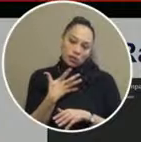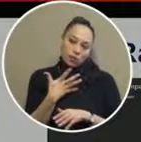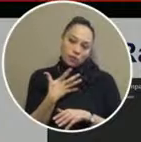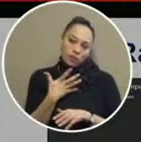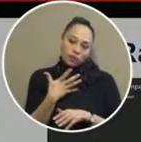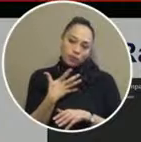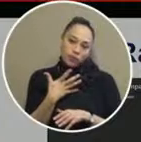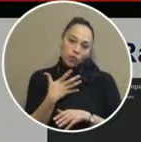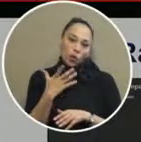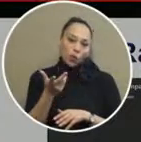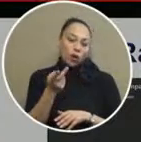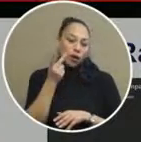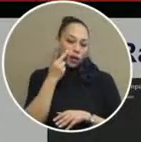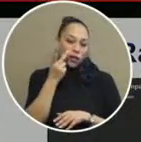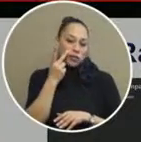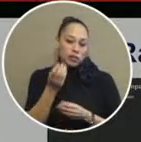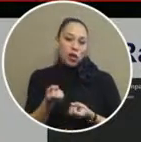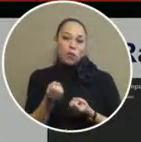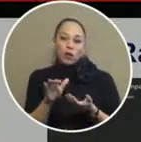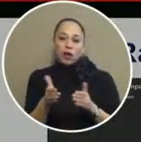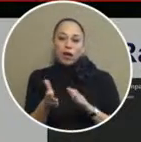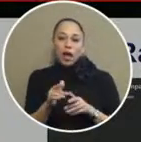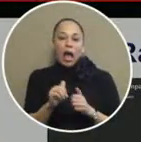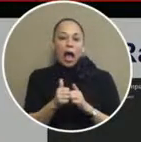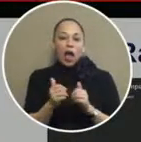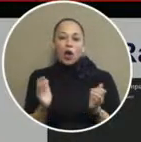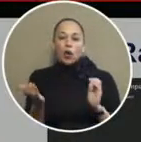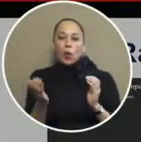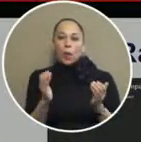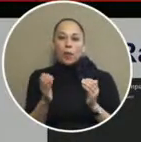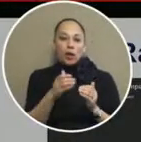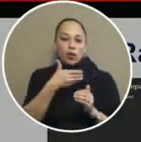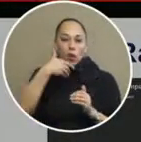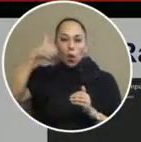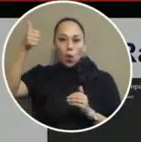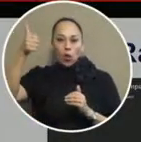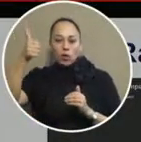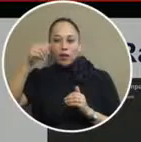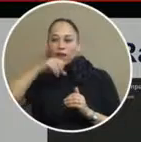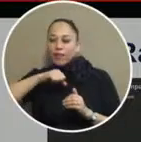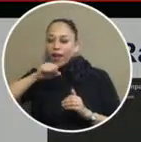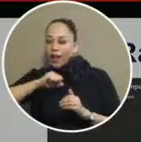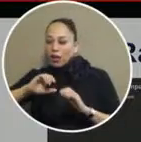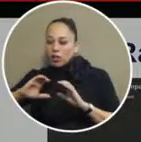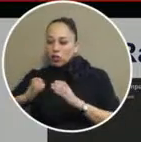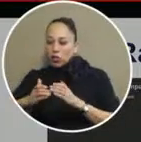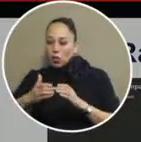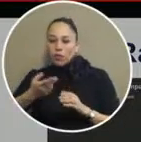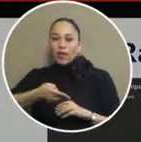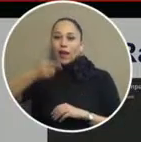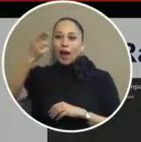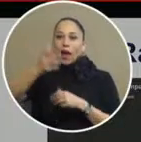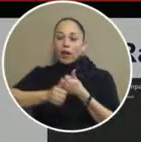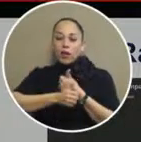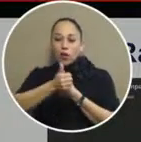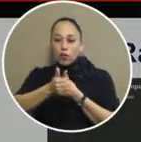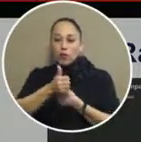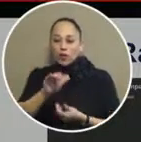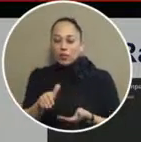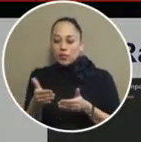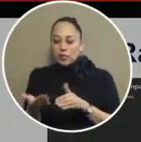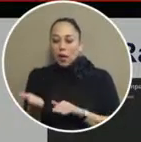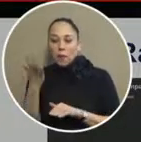few slides, we're going to see the mortality, how it compares that the older the age group, the higher the risk of dying